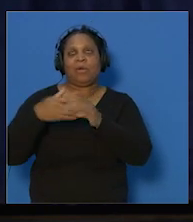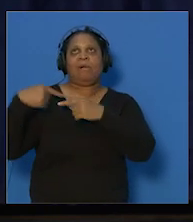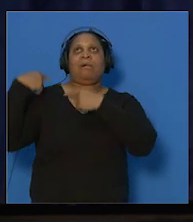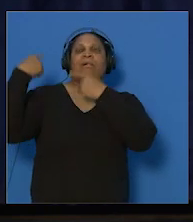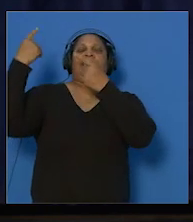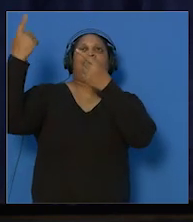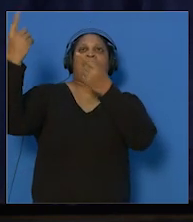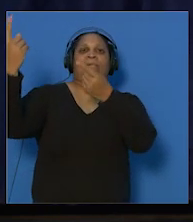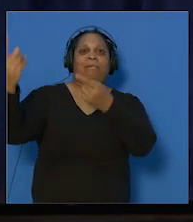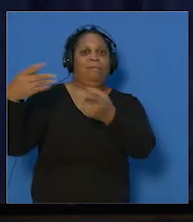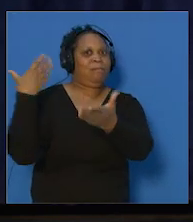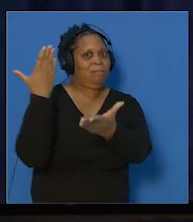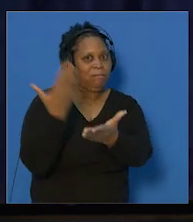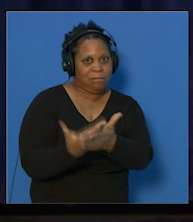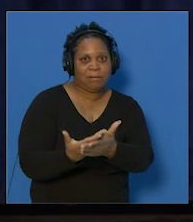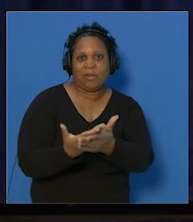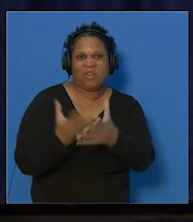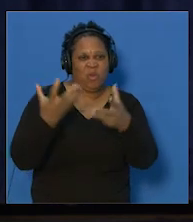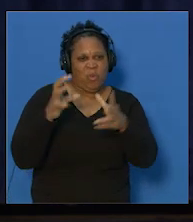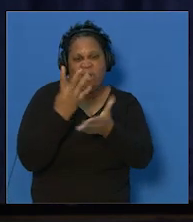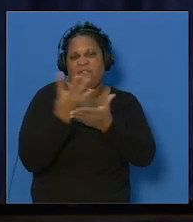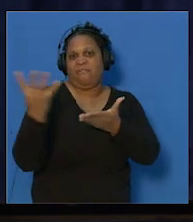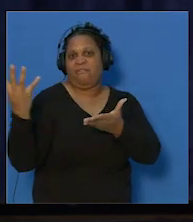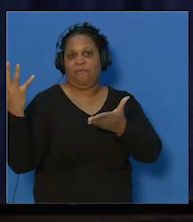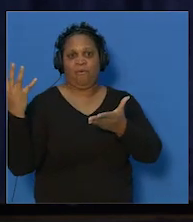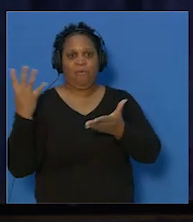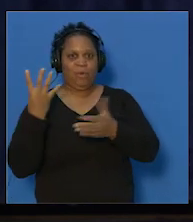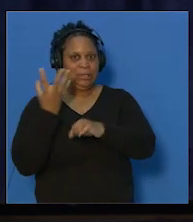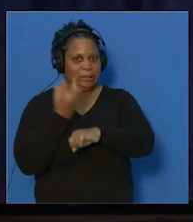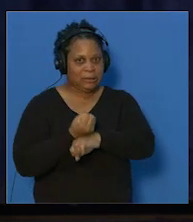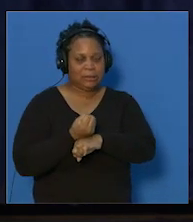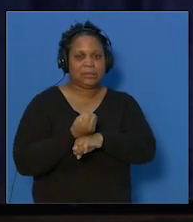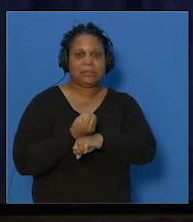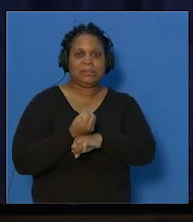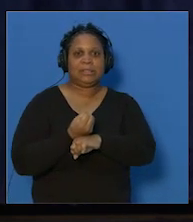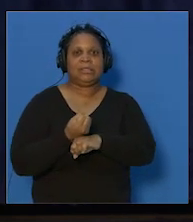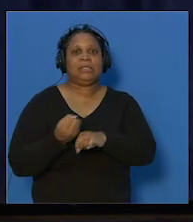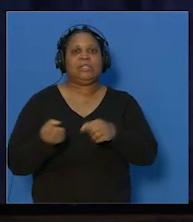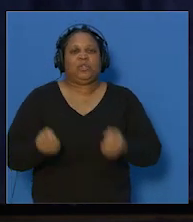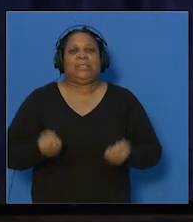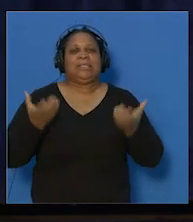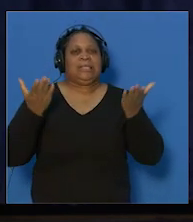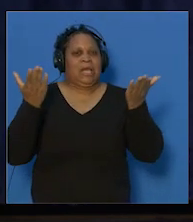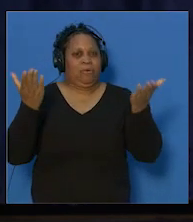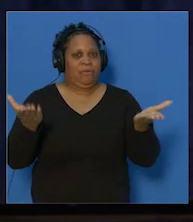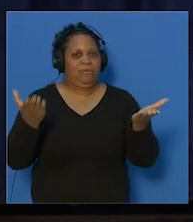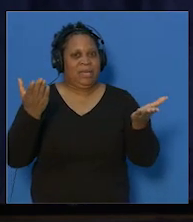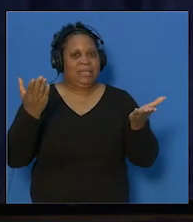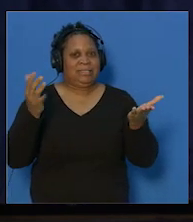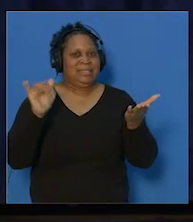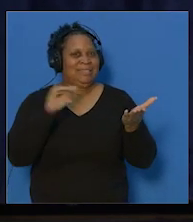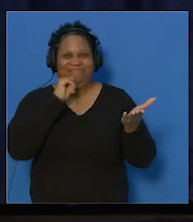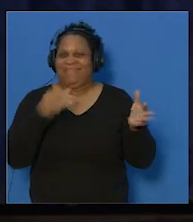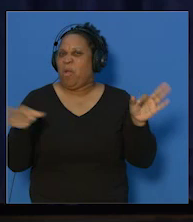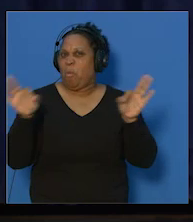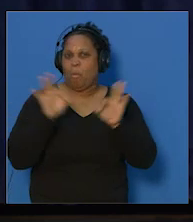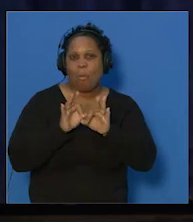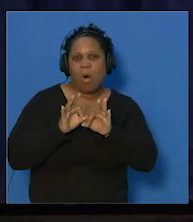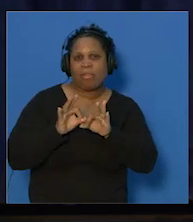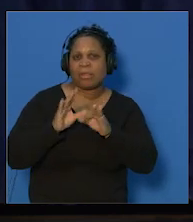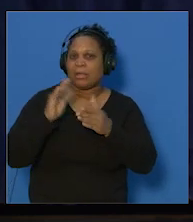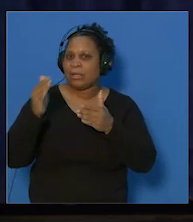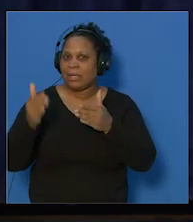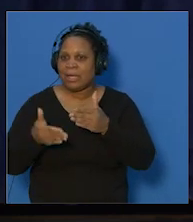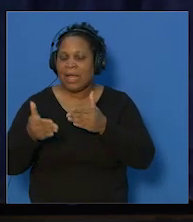way. None of us want the last 4 weeks spent in shelter in place to be a sacrifice that was not worth it in the end. And